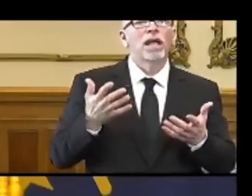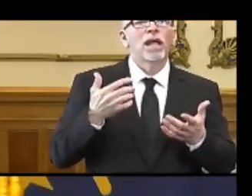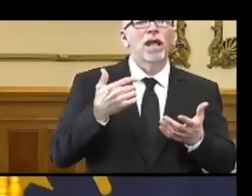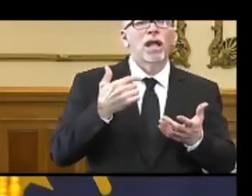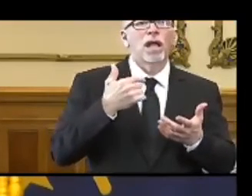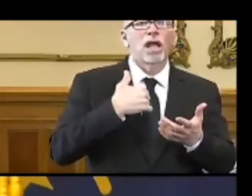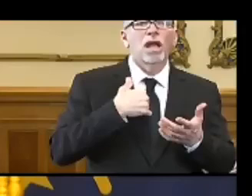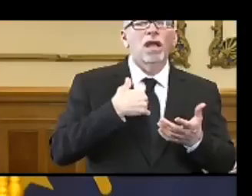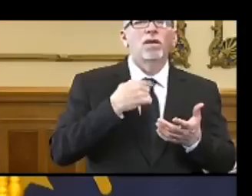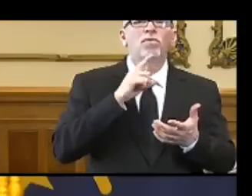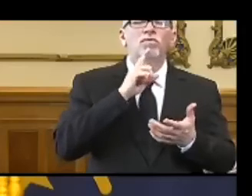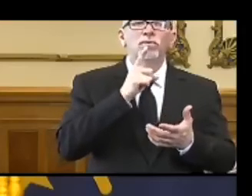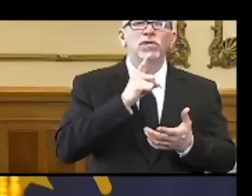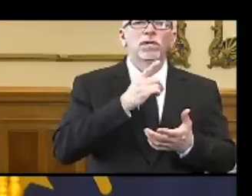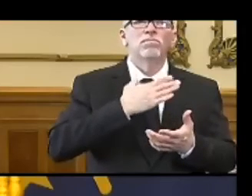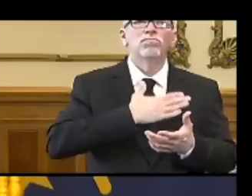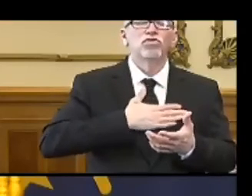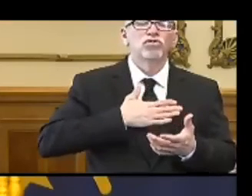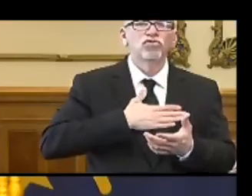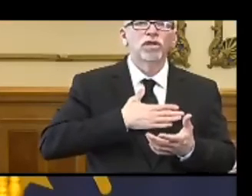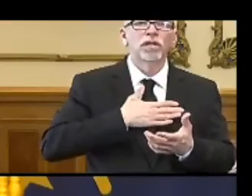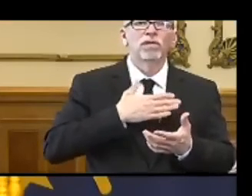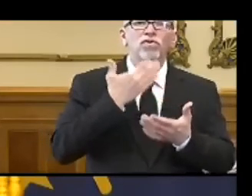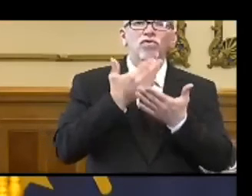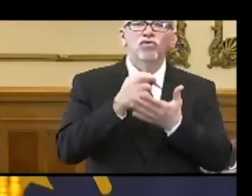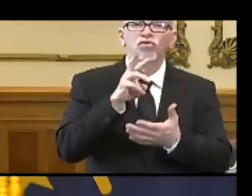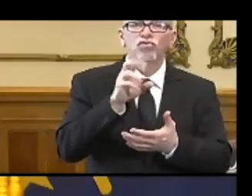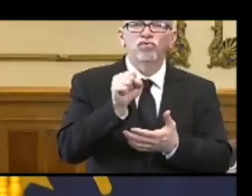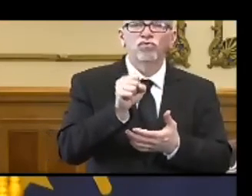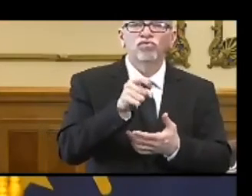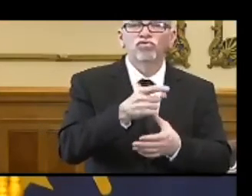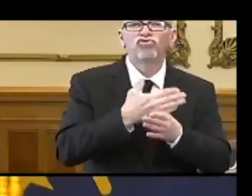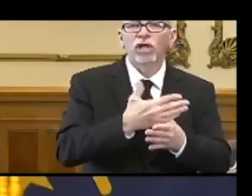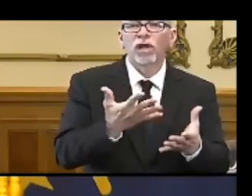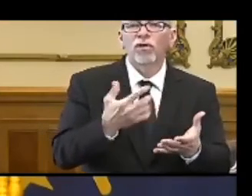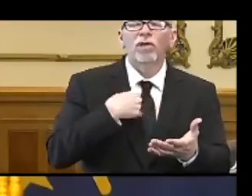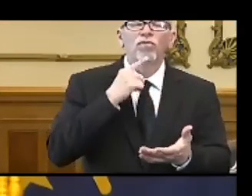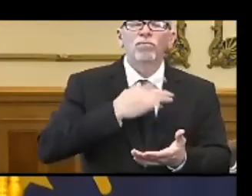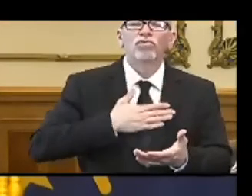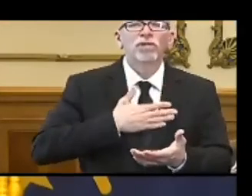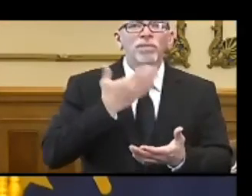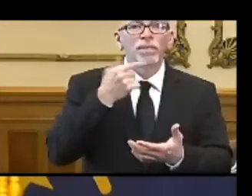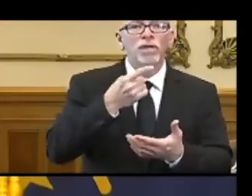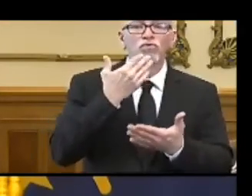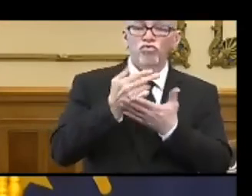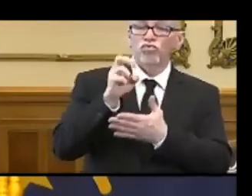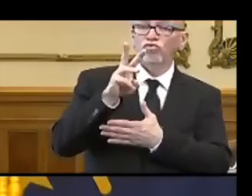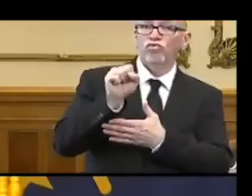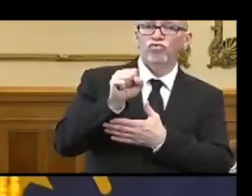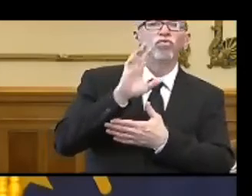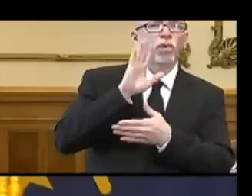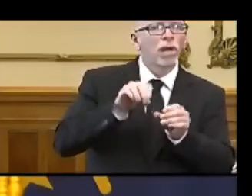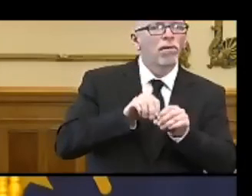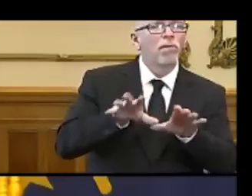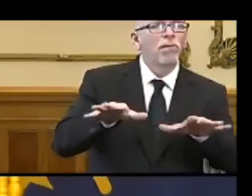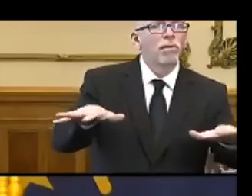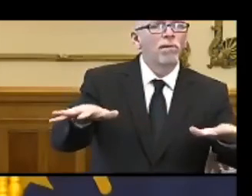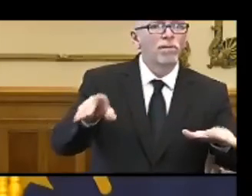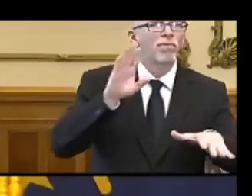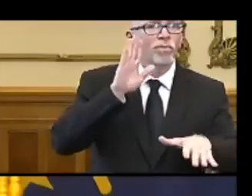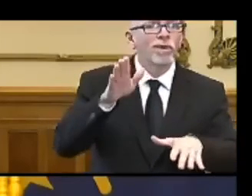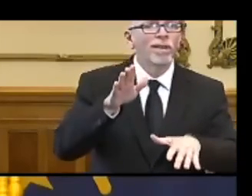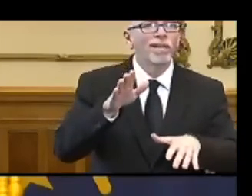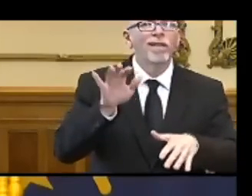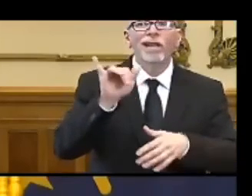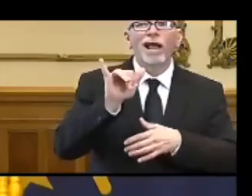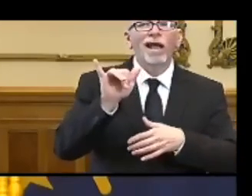I so appreciate the good news that you do share, because it's infectious in its own way. It spreads.